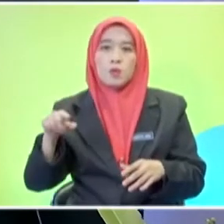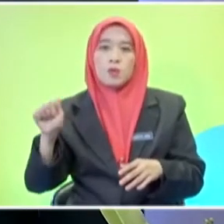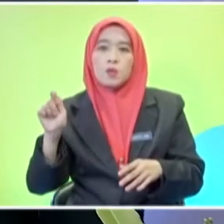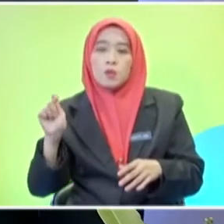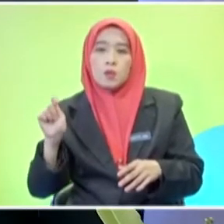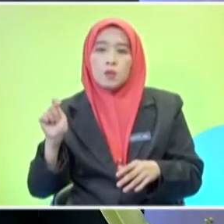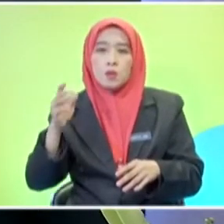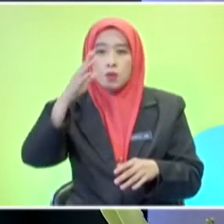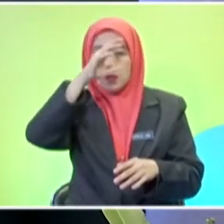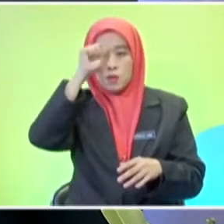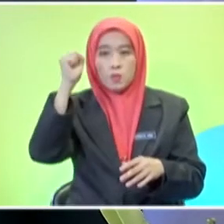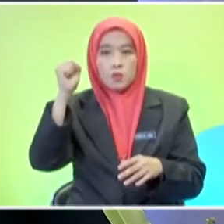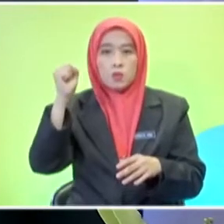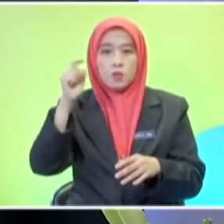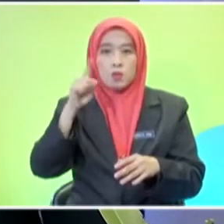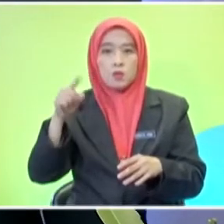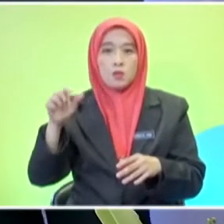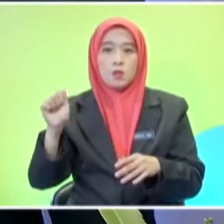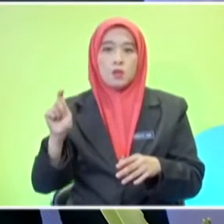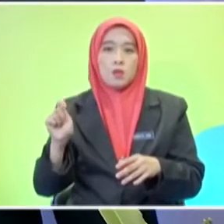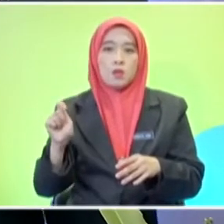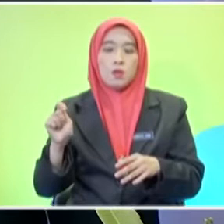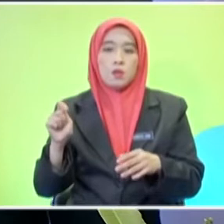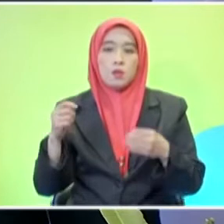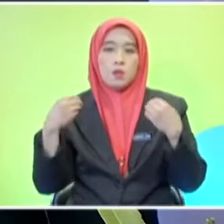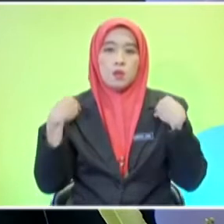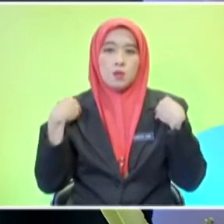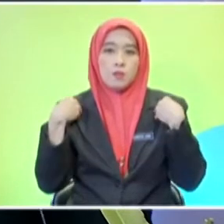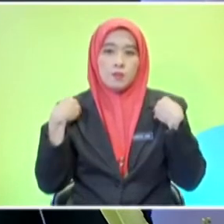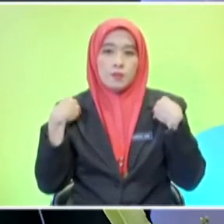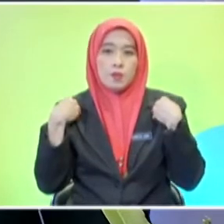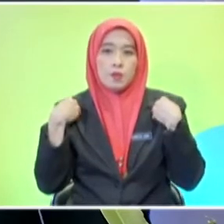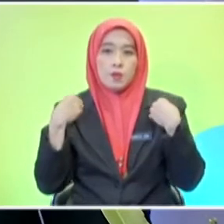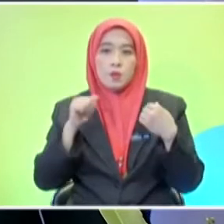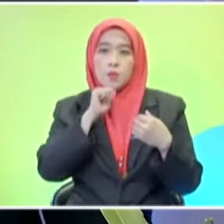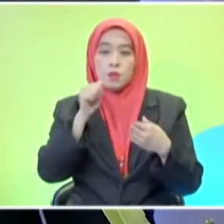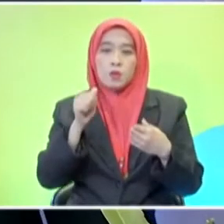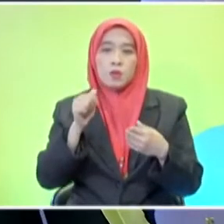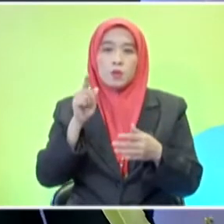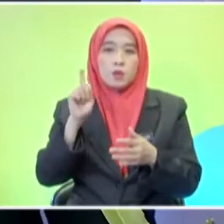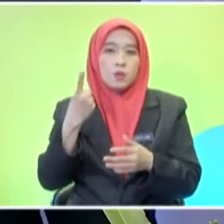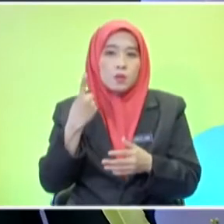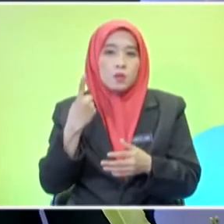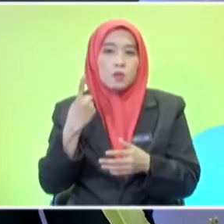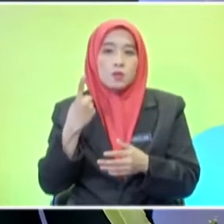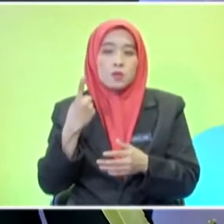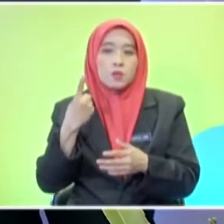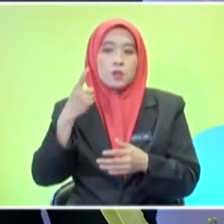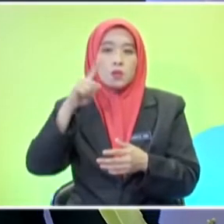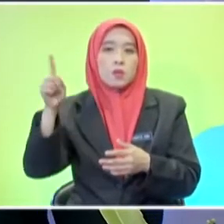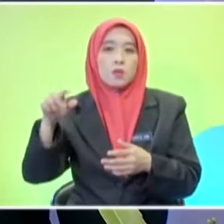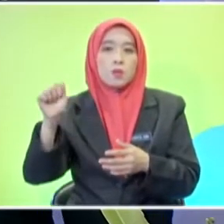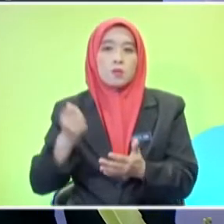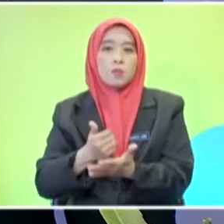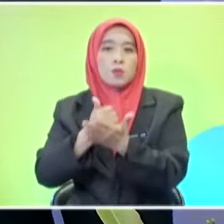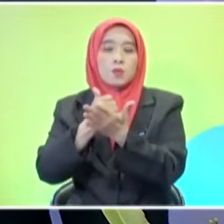are readily available in abundance. So not only that, the nutrients, the fertilizers will help to